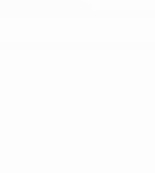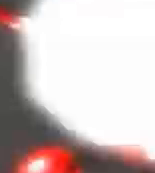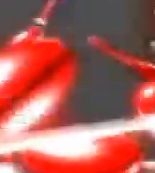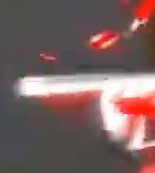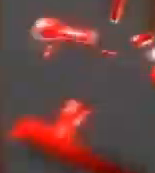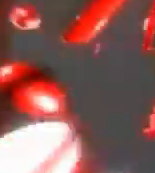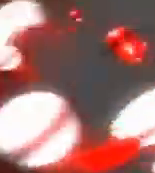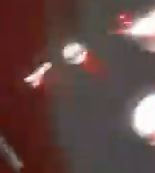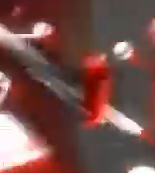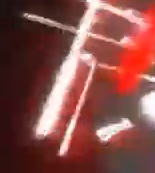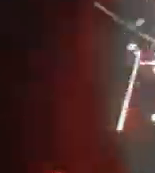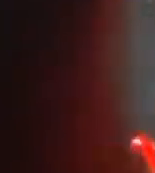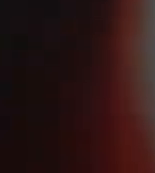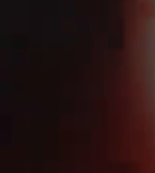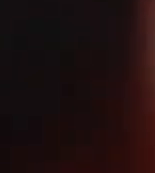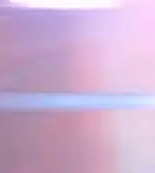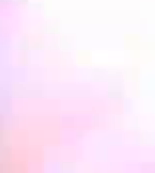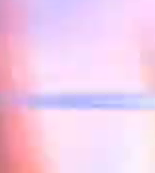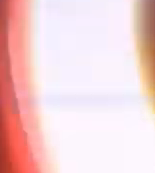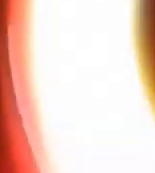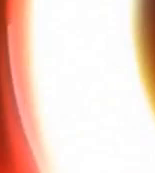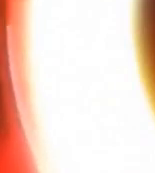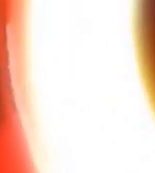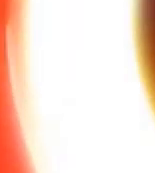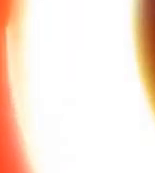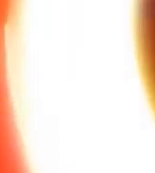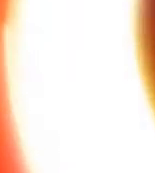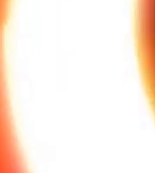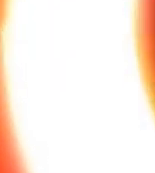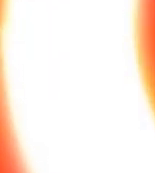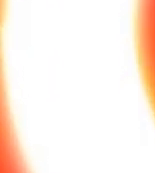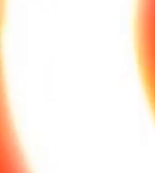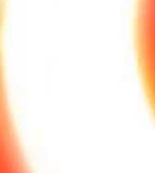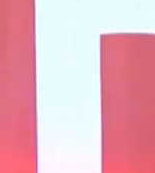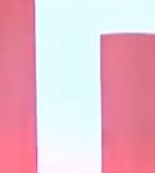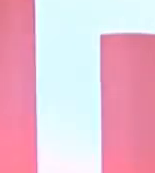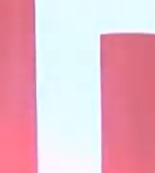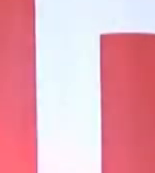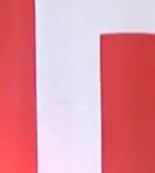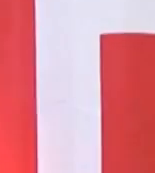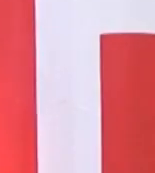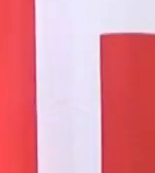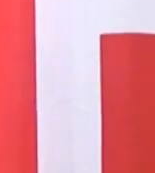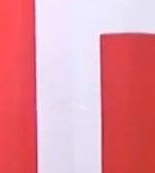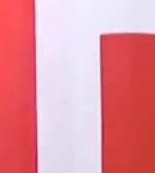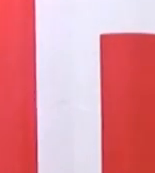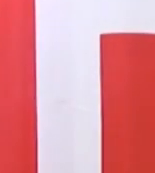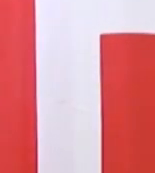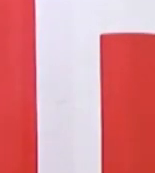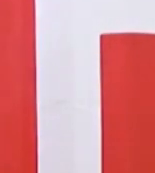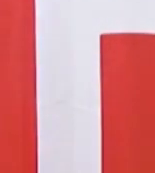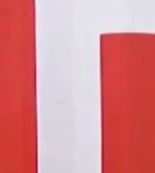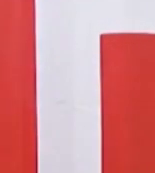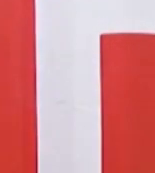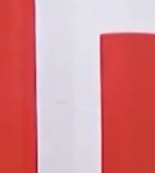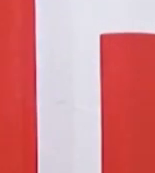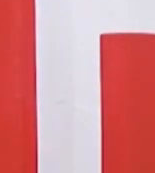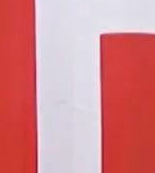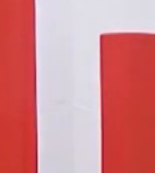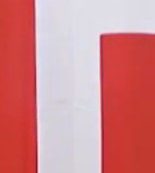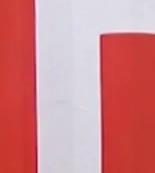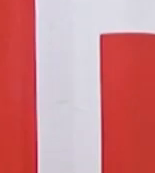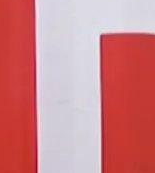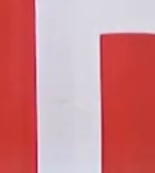Hi, I'm Ini from Raki Raki. I love Gold